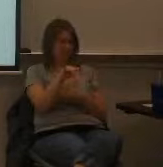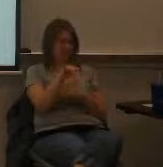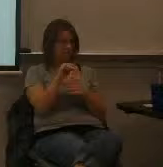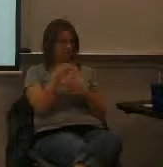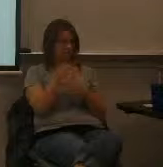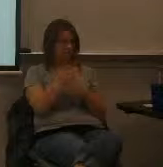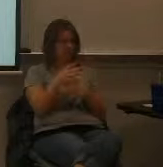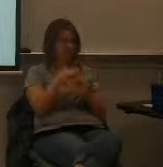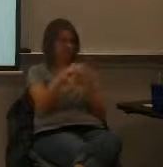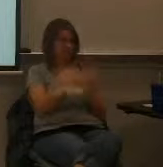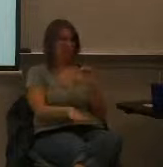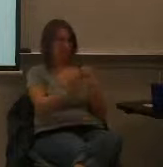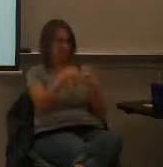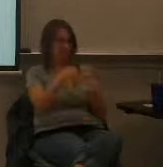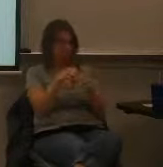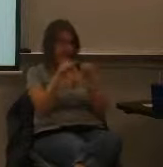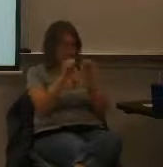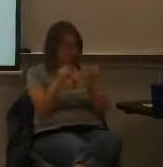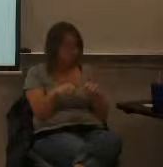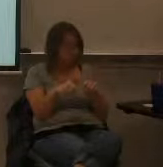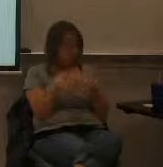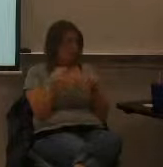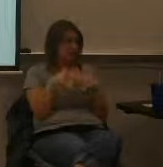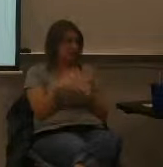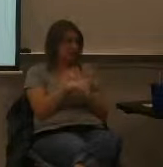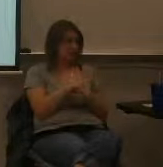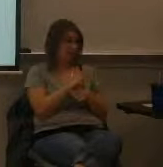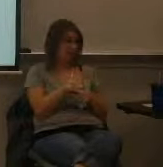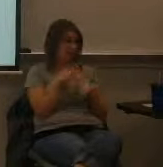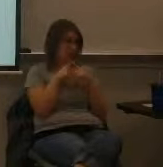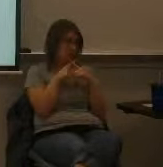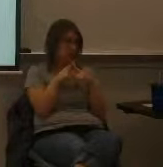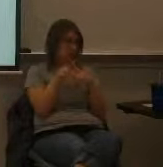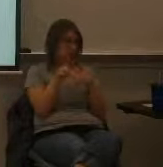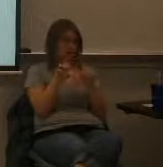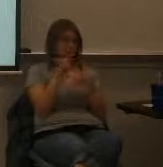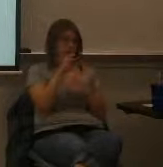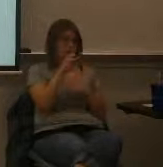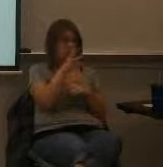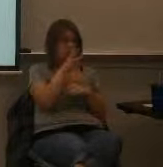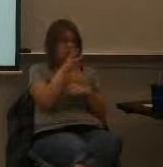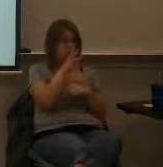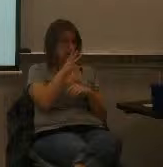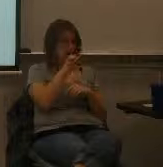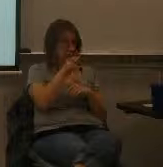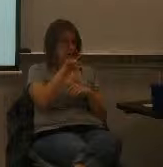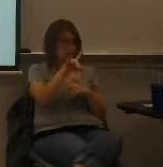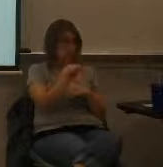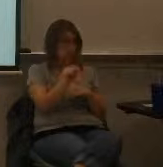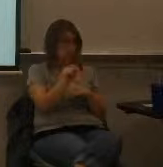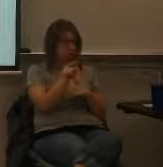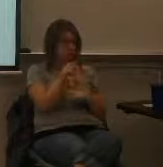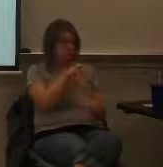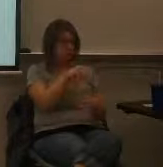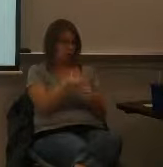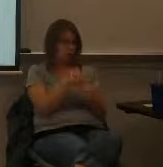And that it's still an area of controversy, but aquatic ecologists have been definitely involved in these